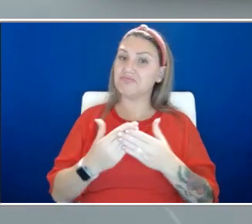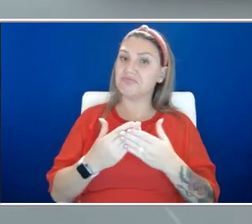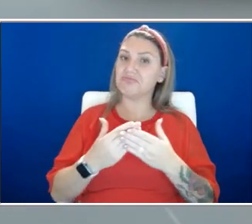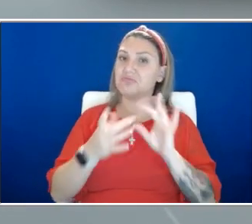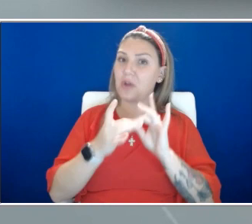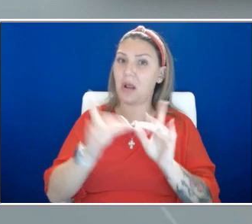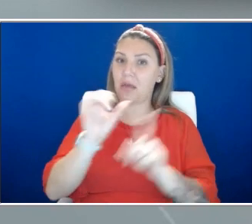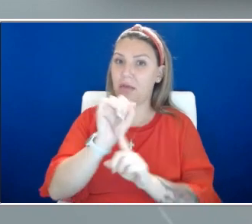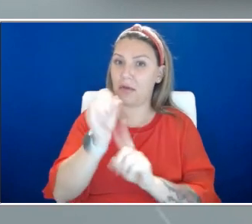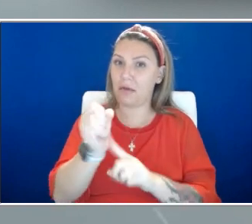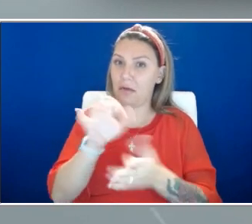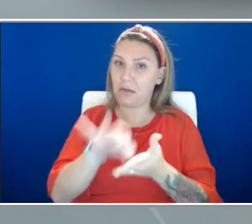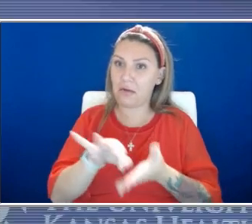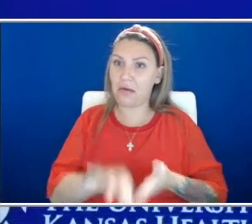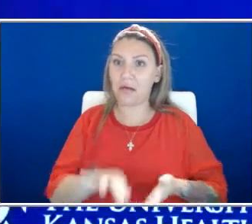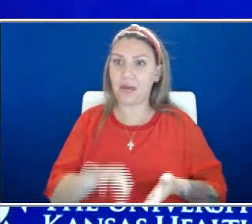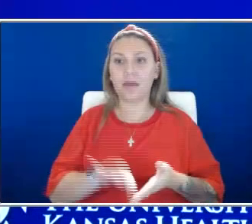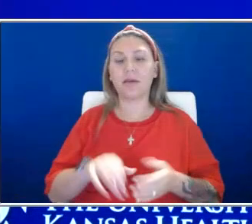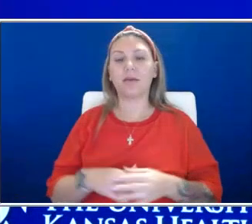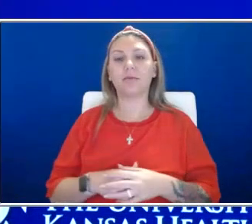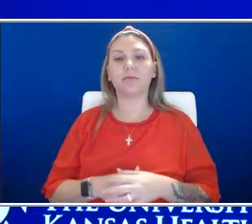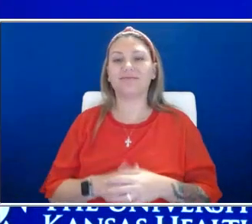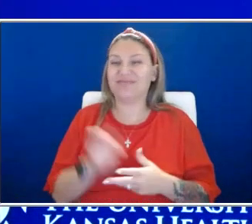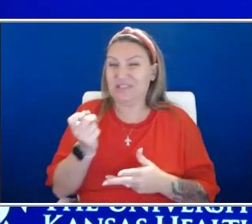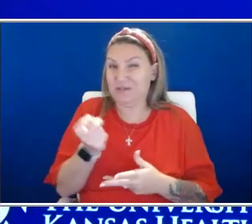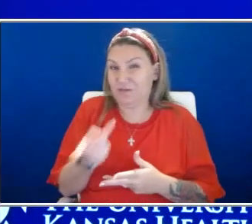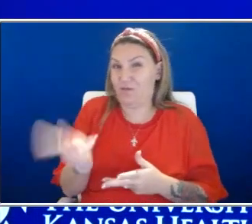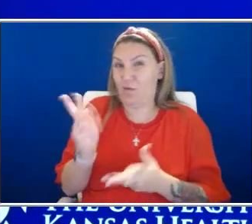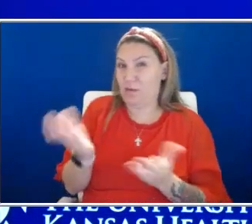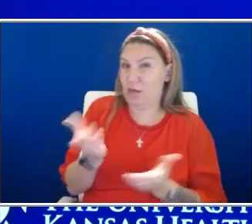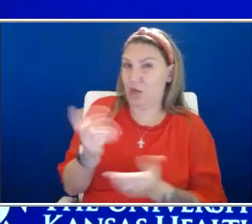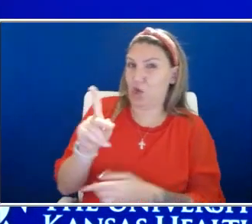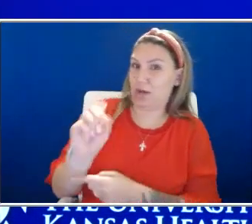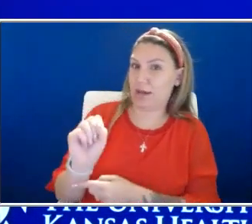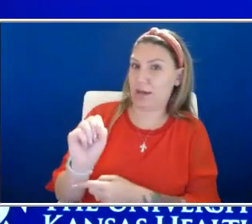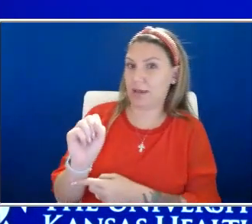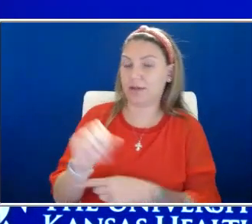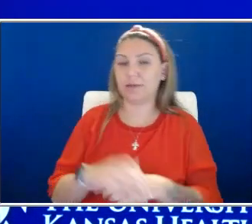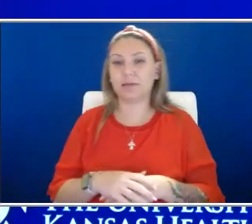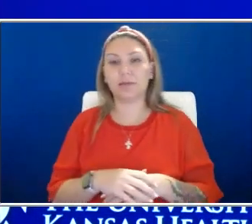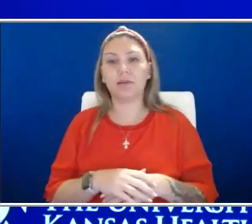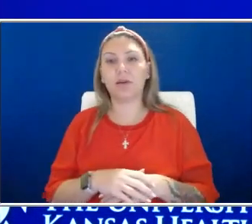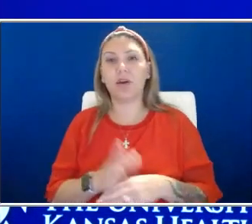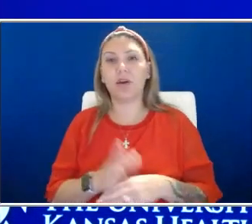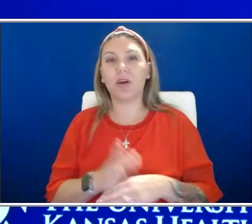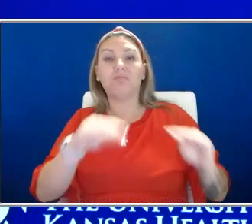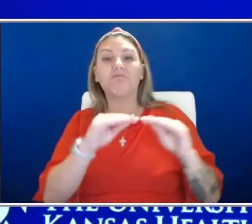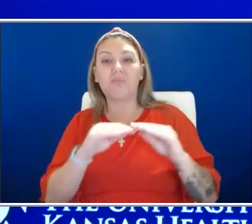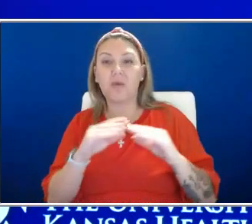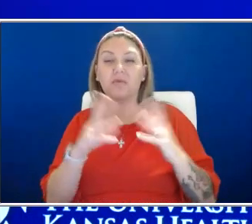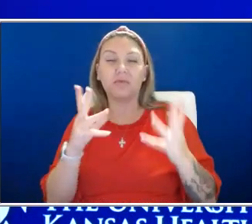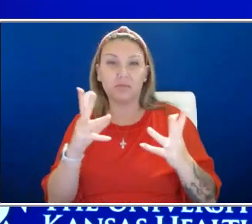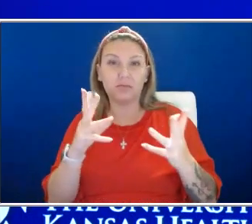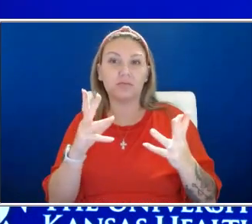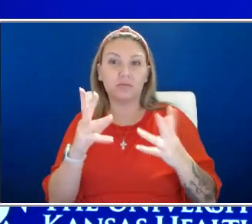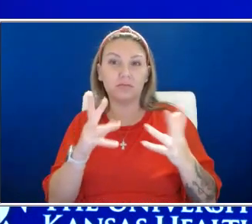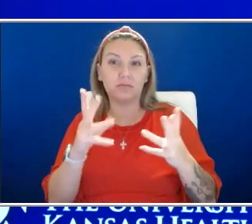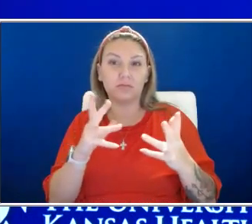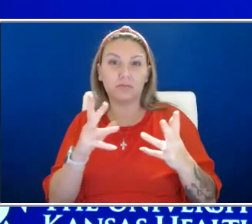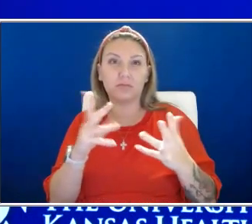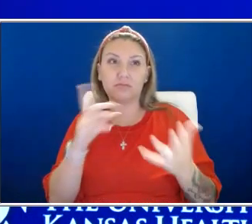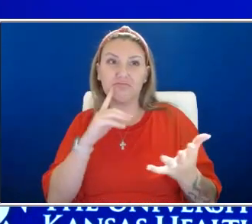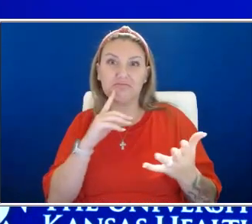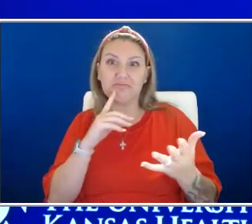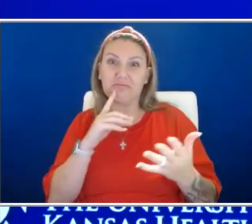counts go. Still have very few cases here in Kansas, quite a bit more, but still less in Missouri than a lot of